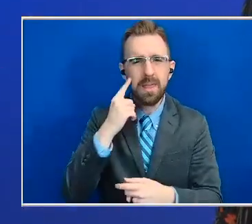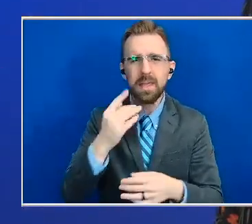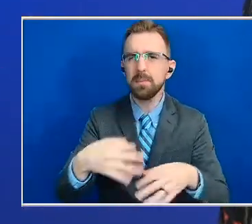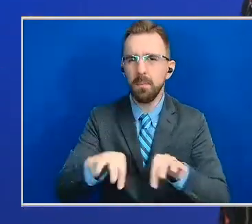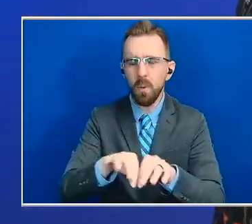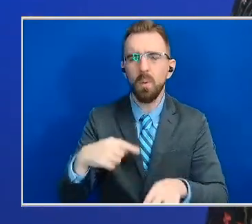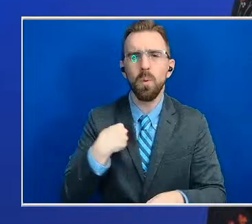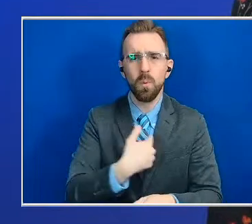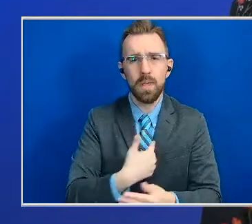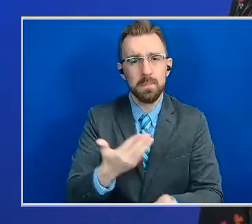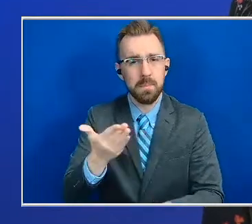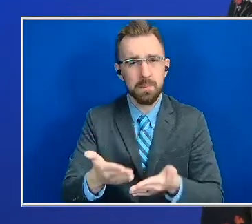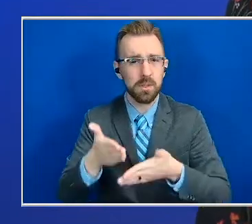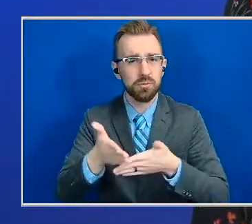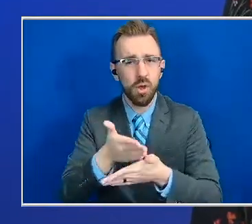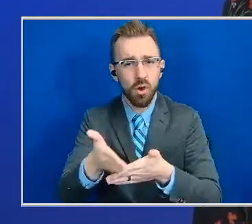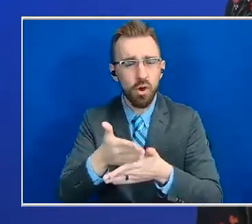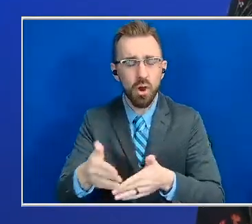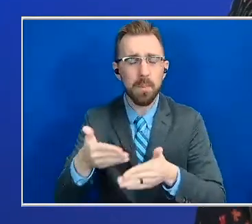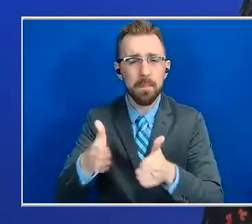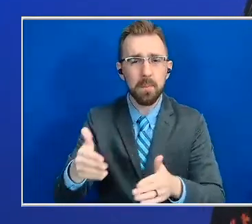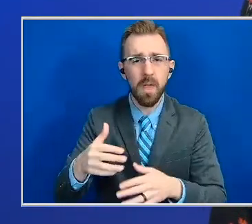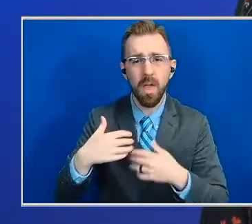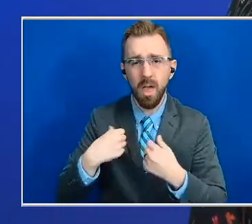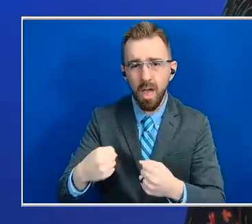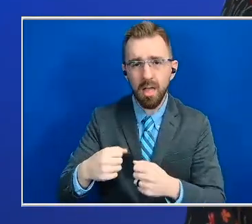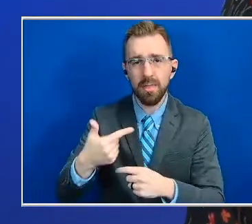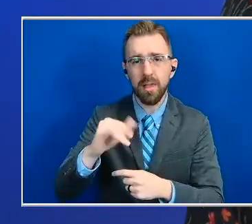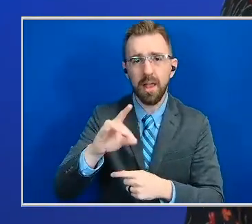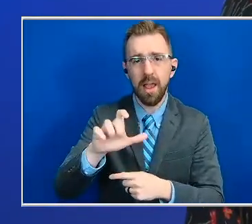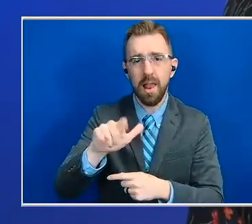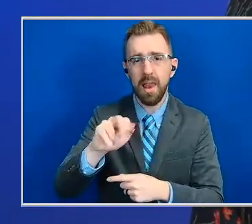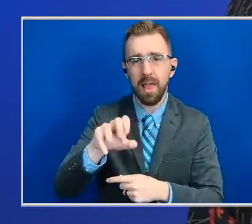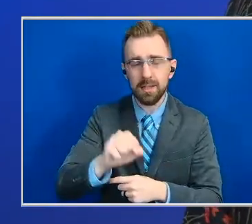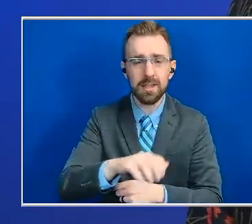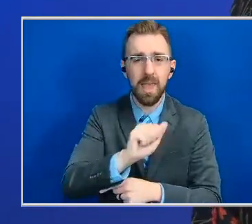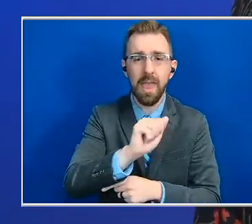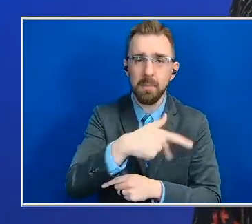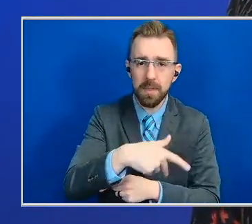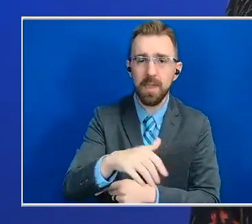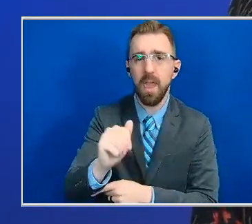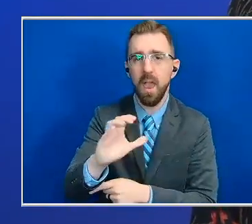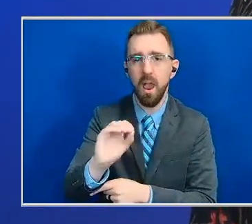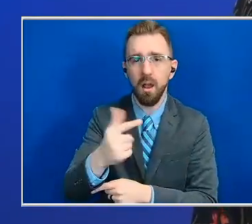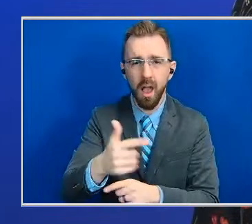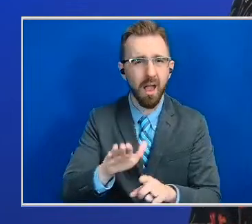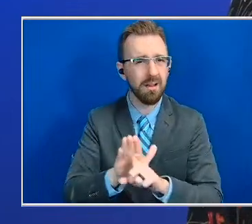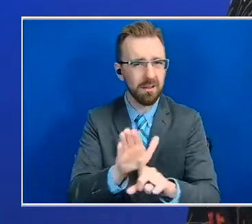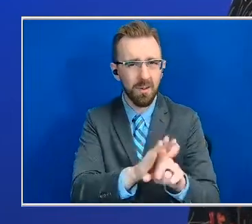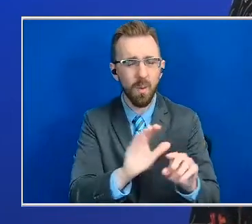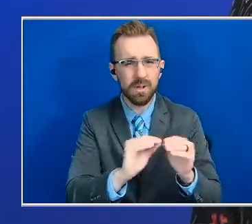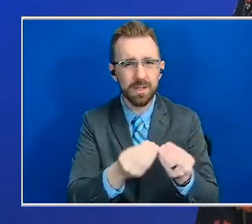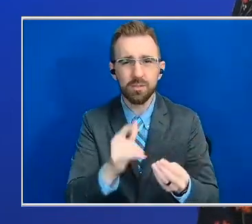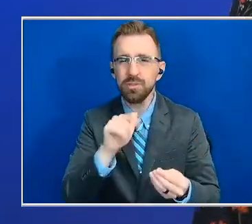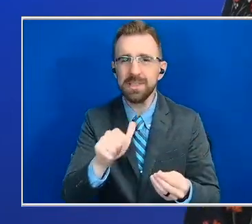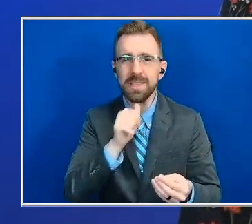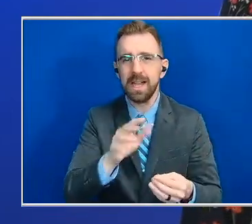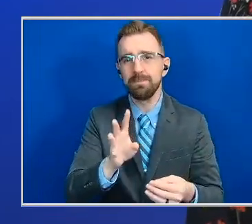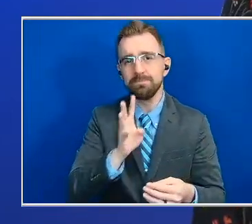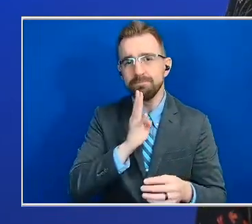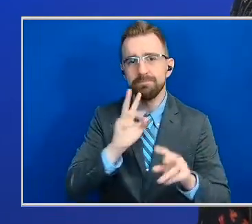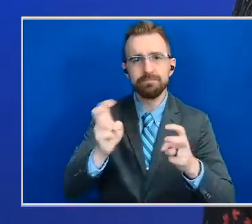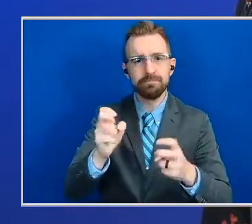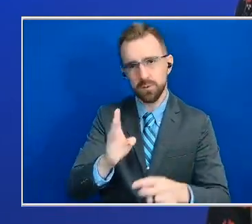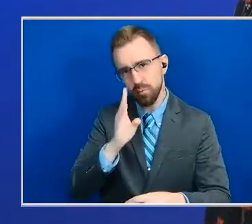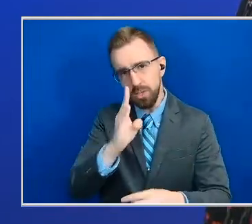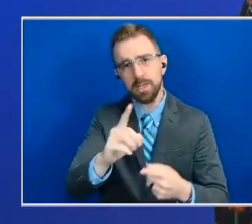share public health guidelines like the AAP and ACOG, and these organizations are not really speaking directly to parents, right?